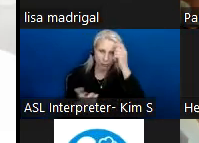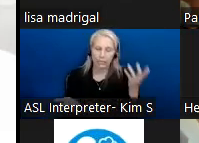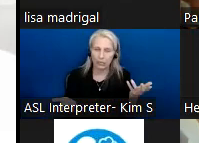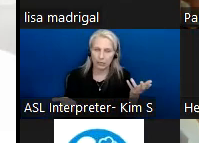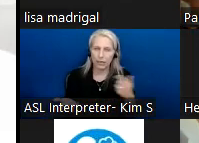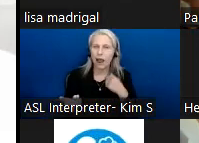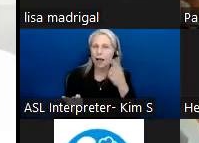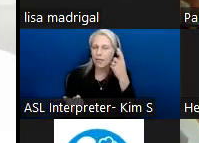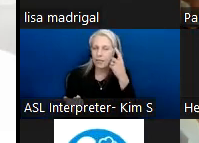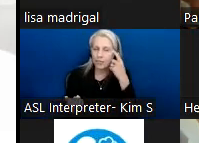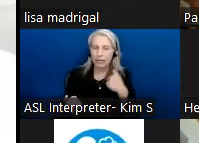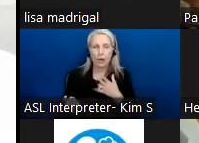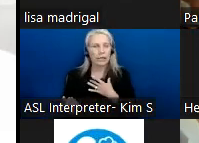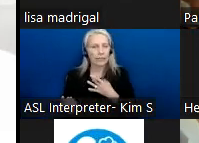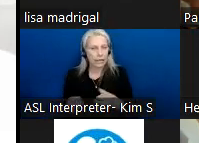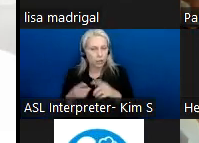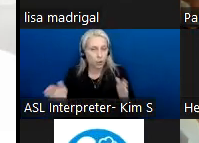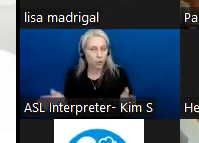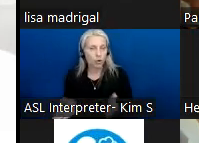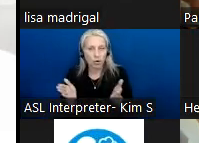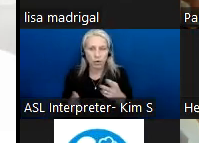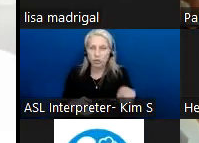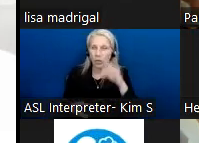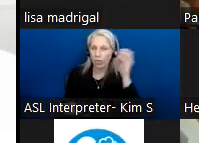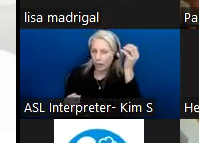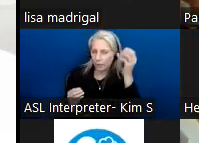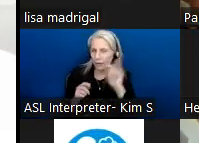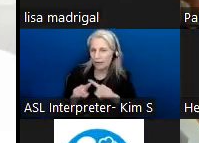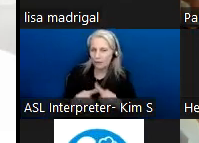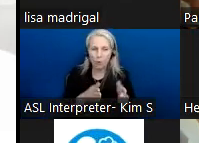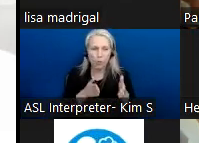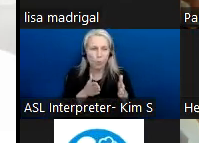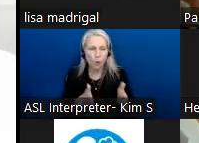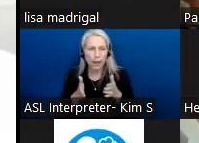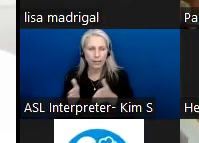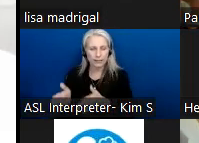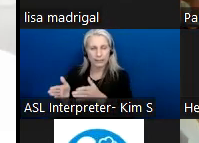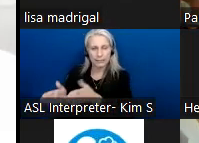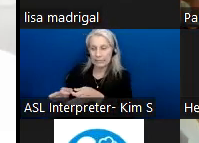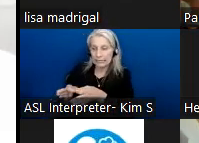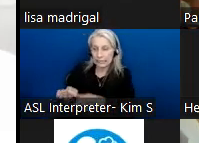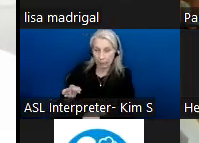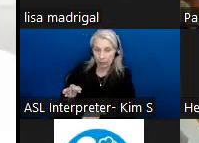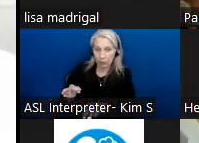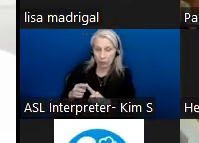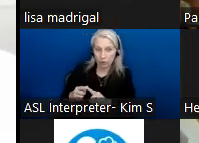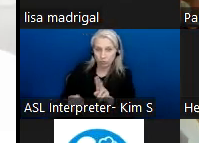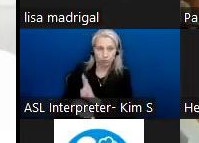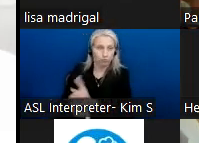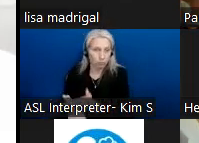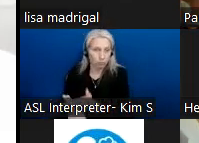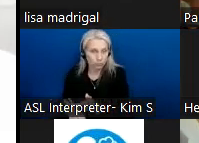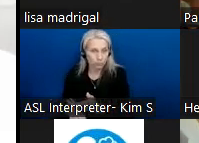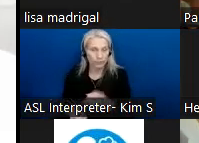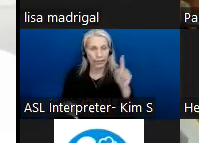I think I would like to encourage people to think about ways that are simple to implement. They take